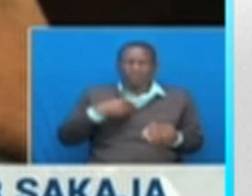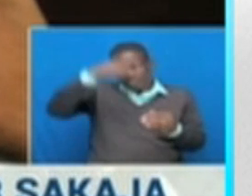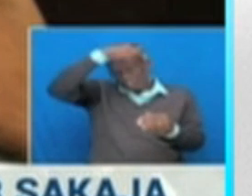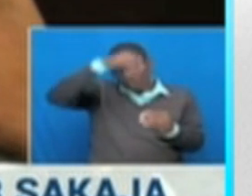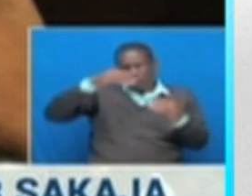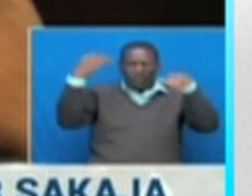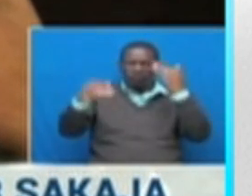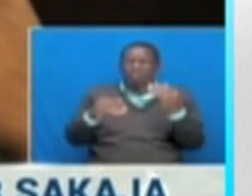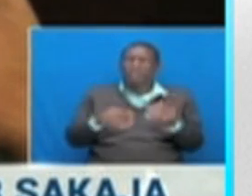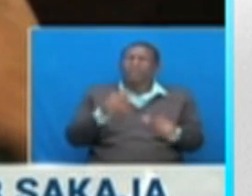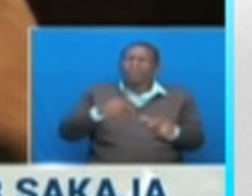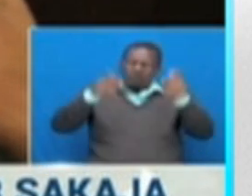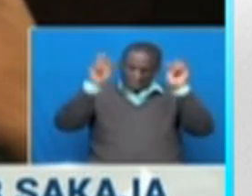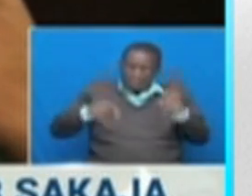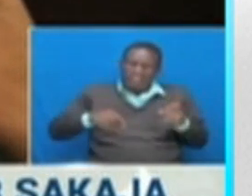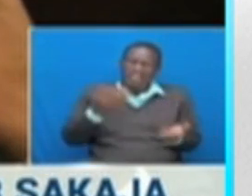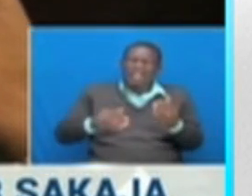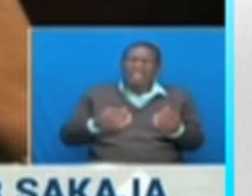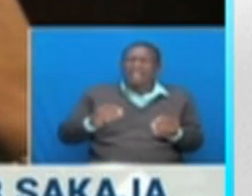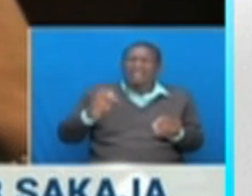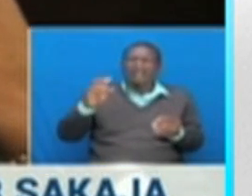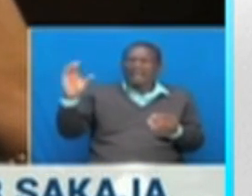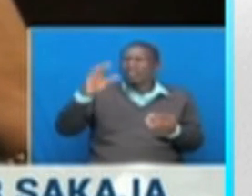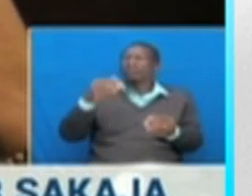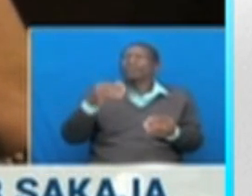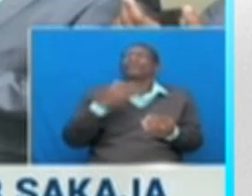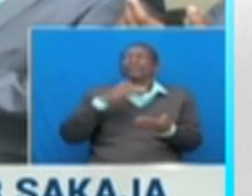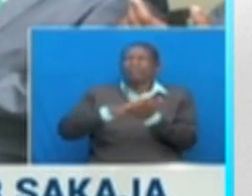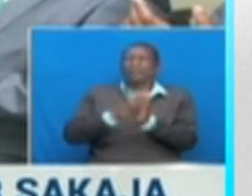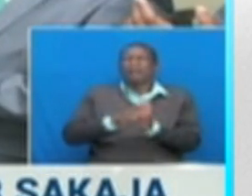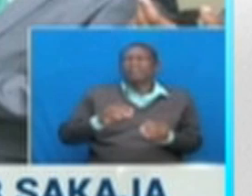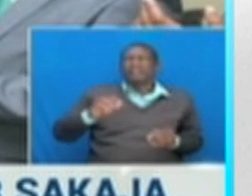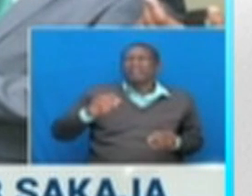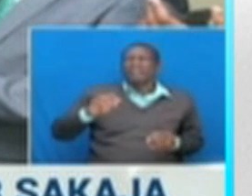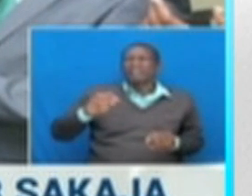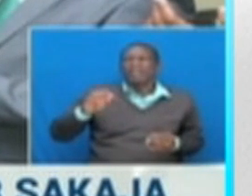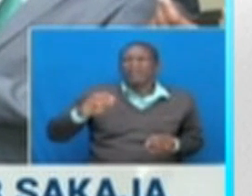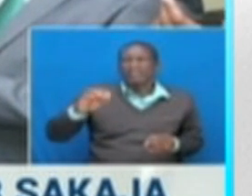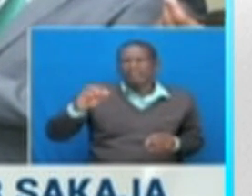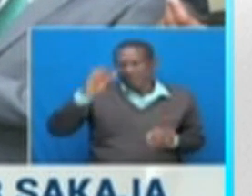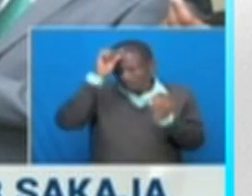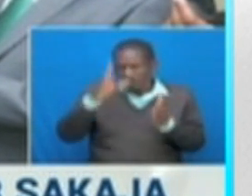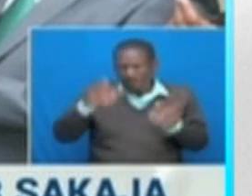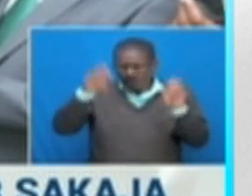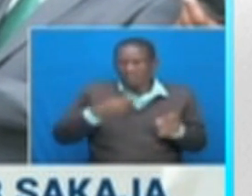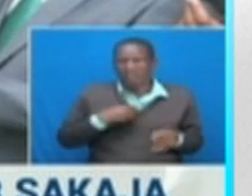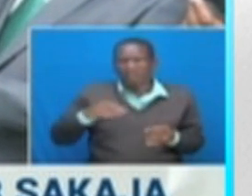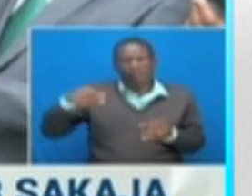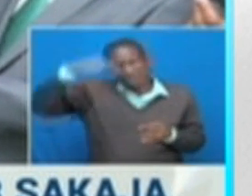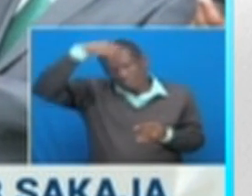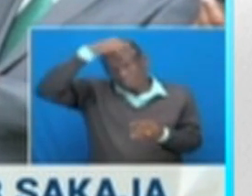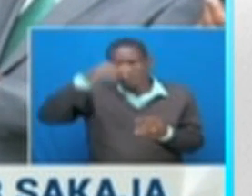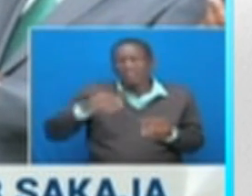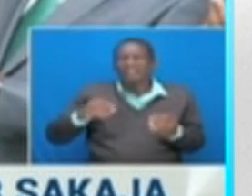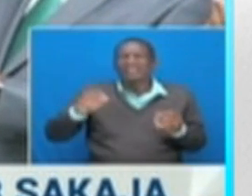a requirement for any aspirant running for the governor's position, has come into question of late. Sakaja presented